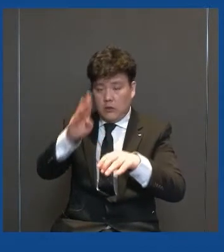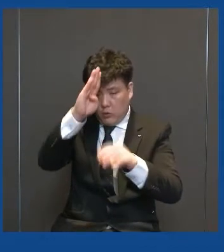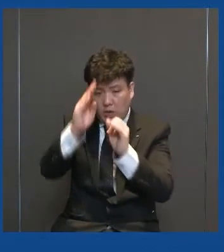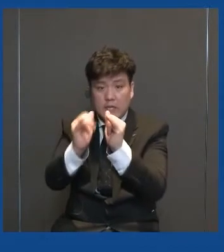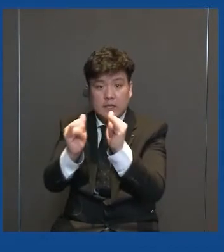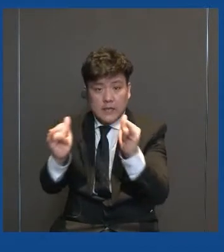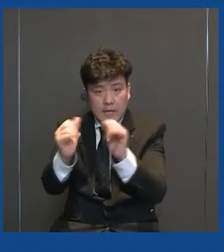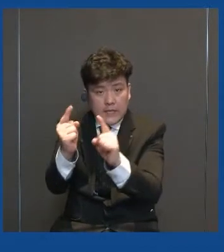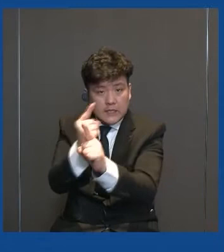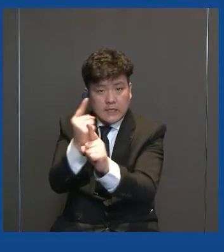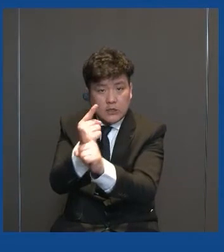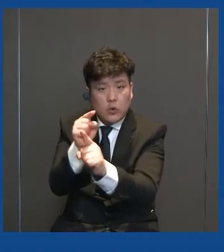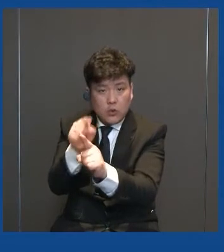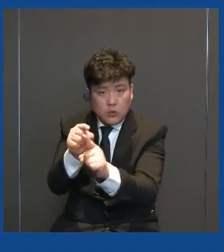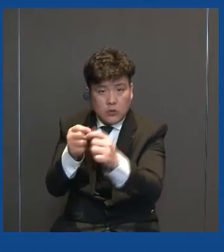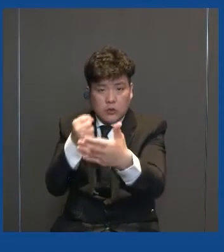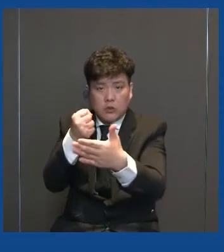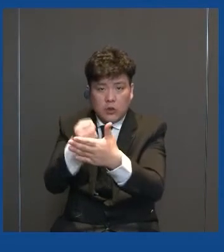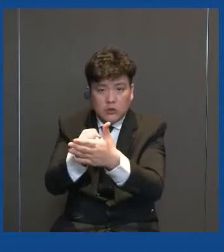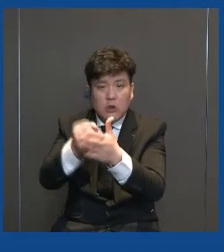key criteria.